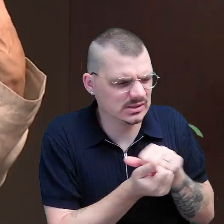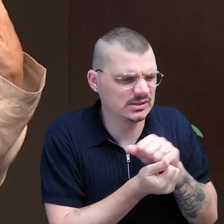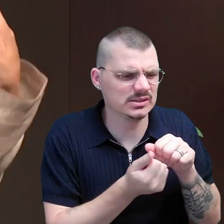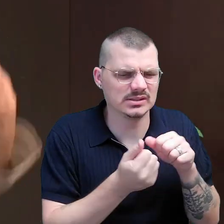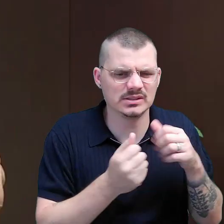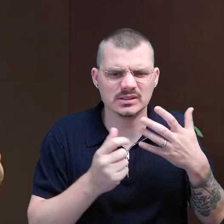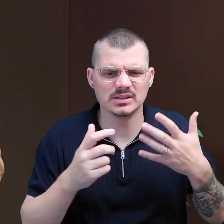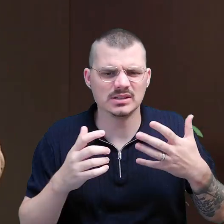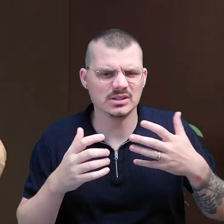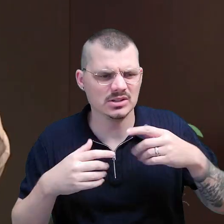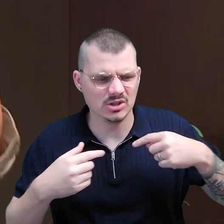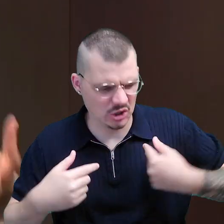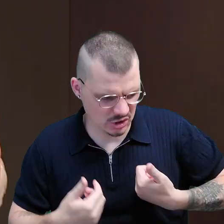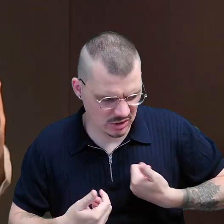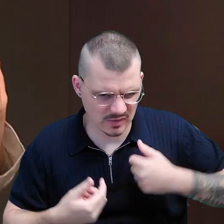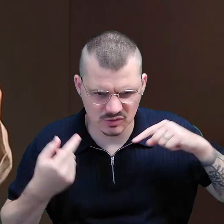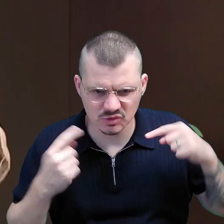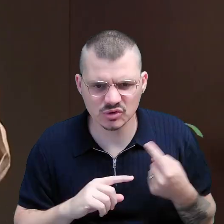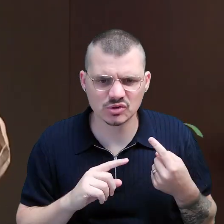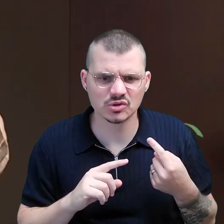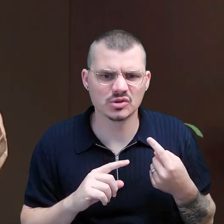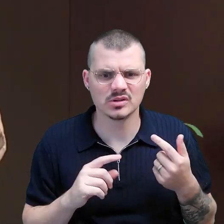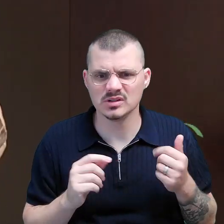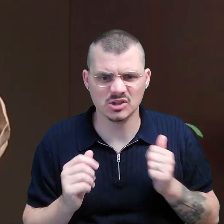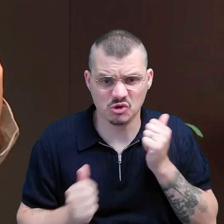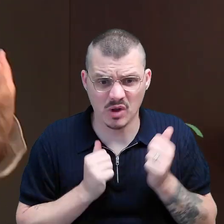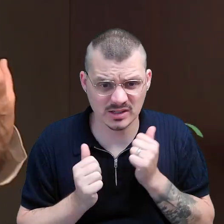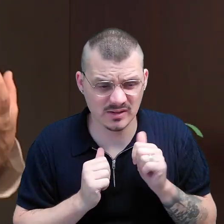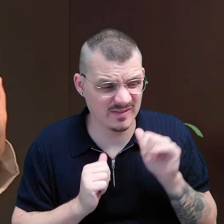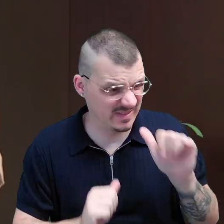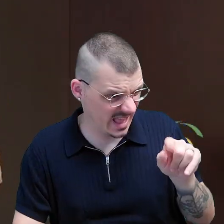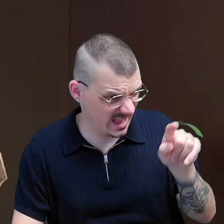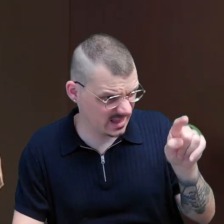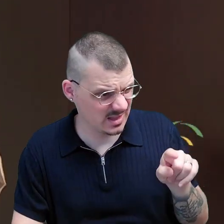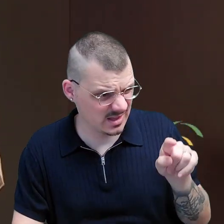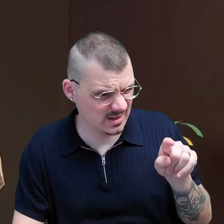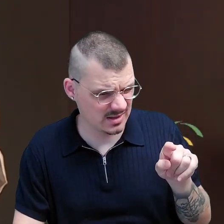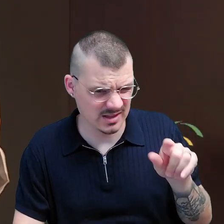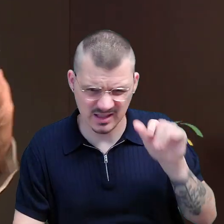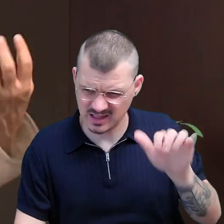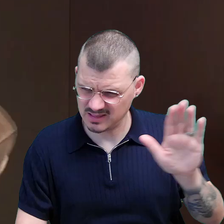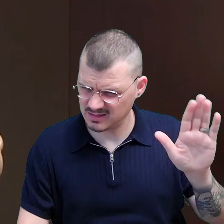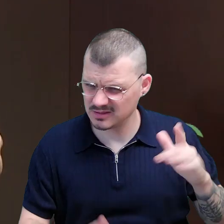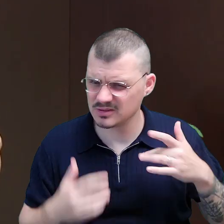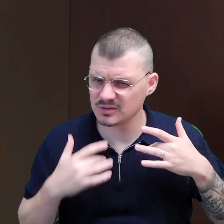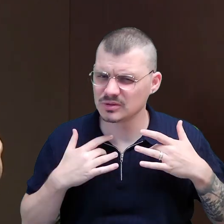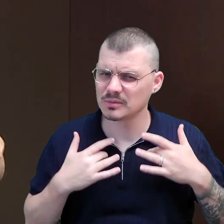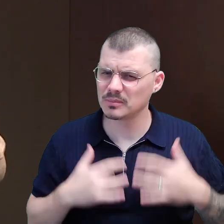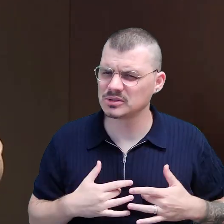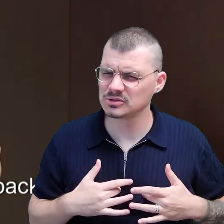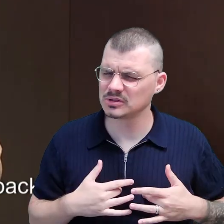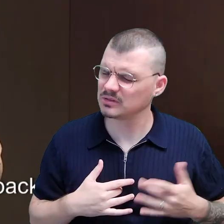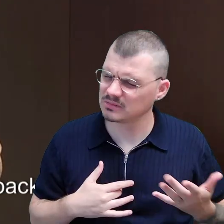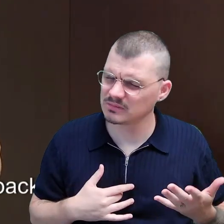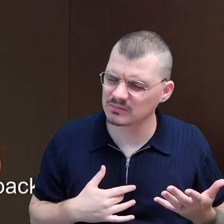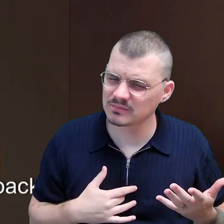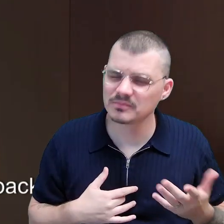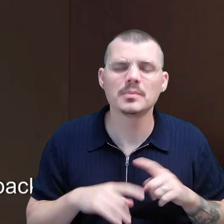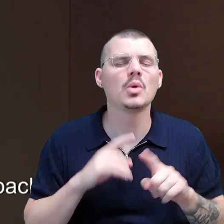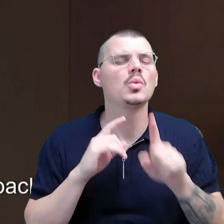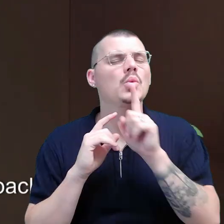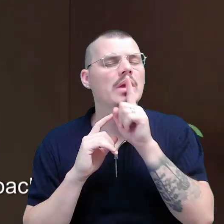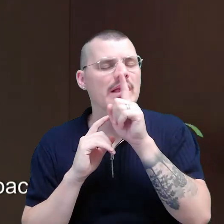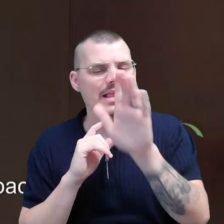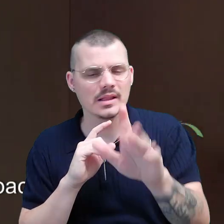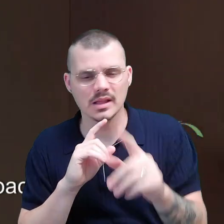and destructive and self-destructive and sometimes even aggressive, that their thing is depression? Why are you saying that?